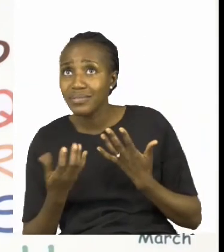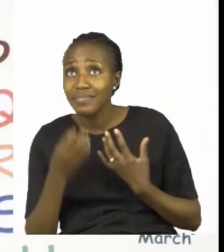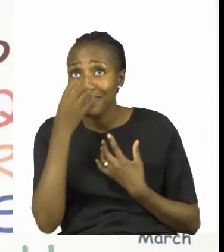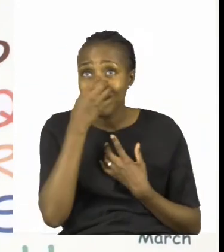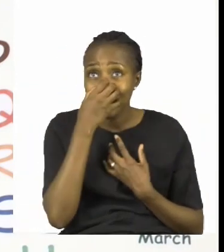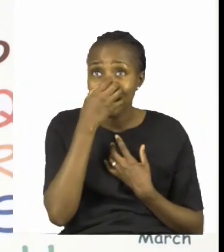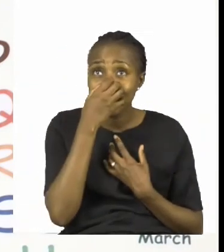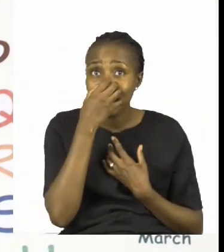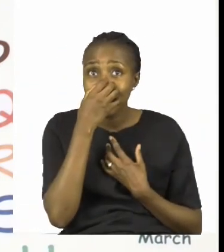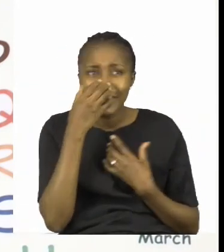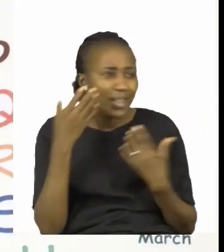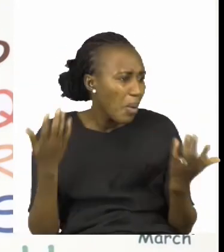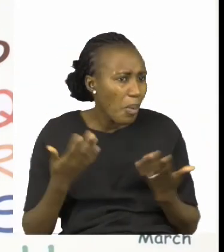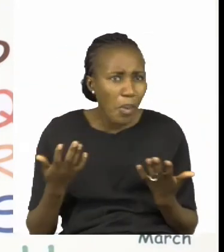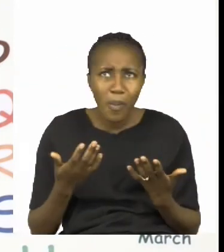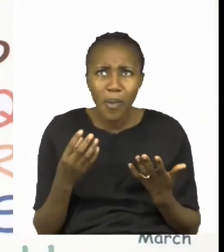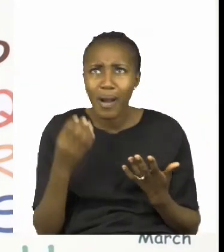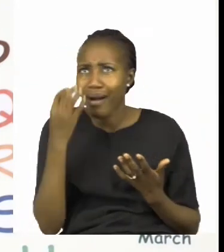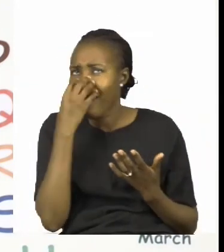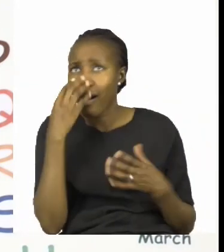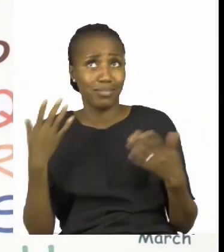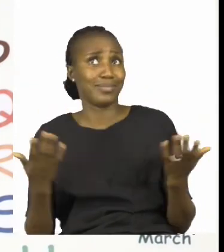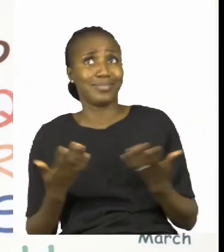Zoshi, are you here, Zoshi?